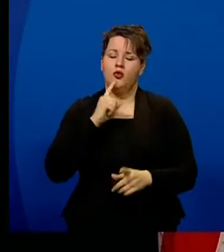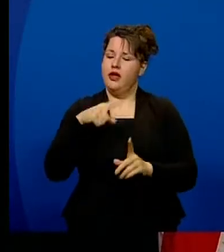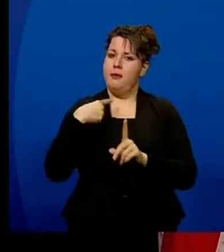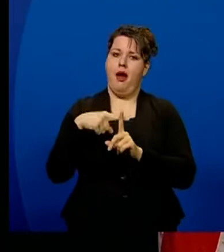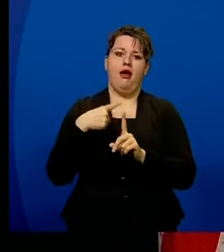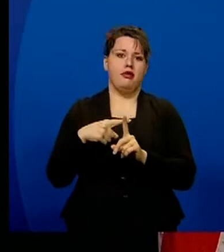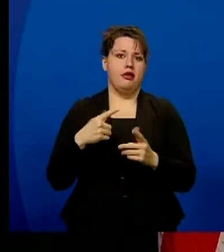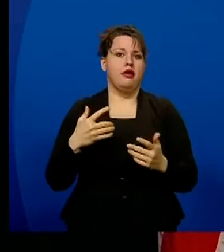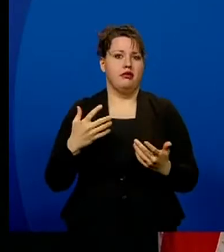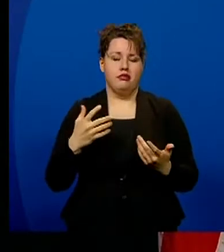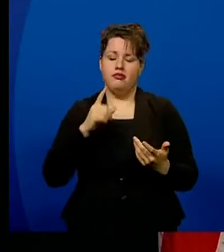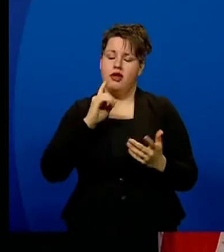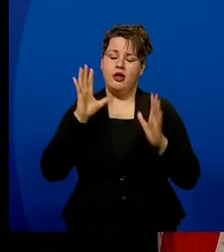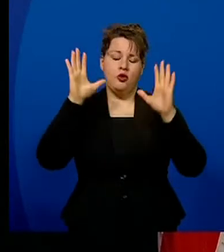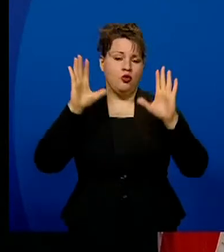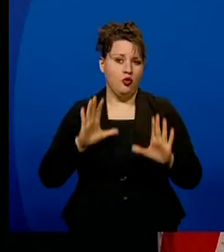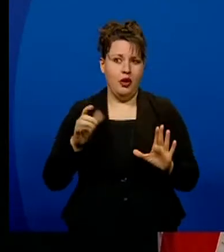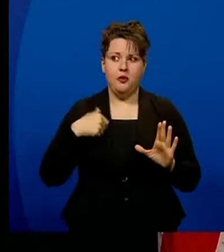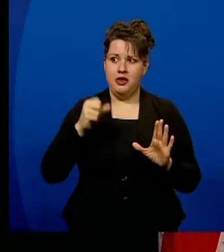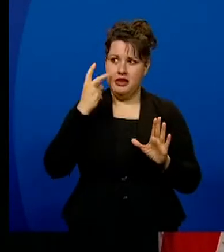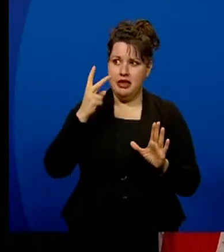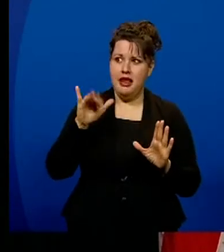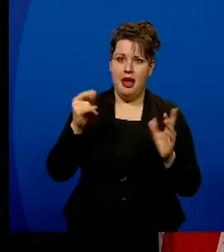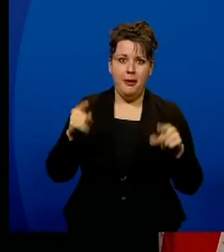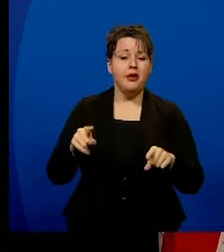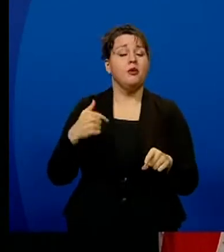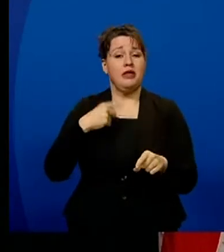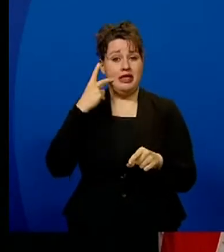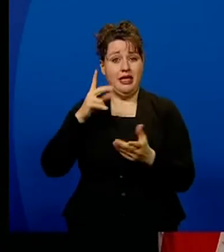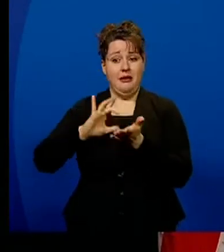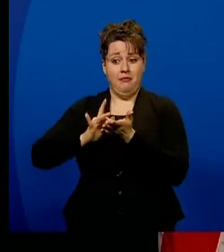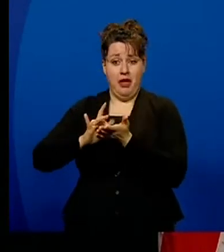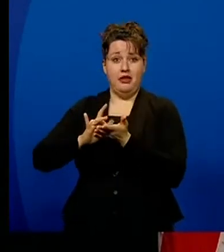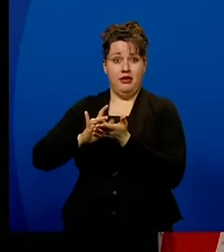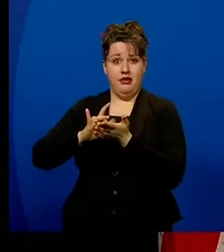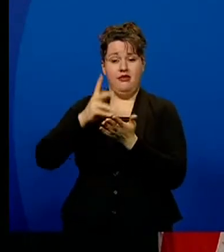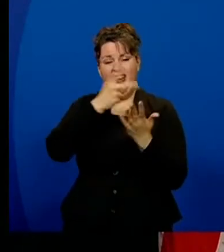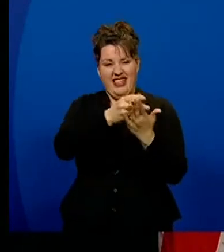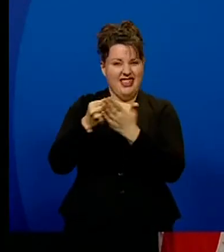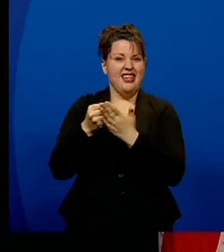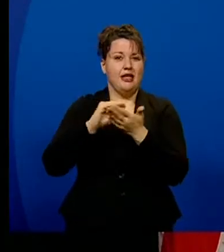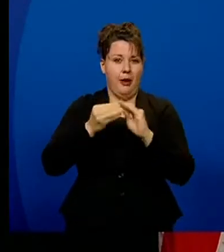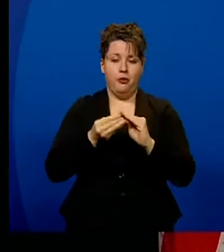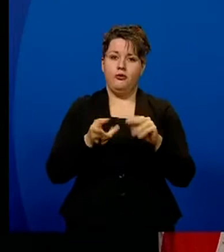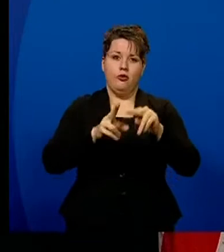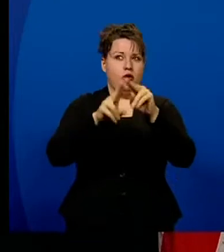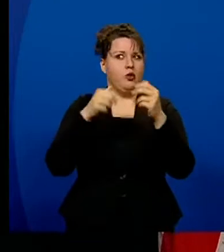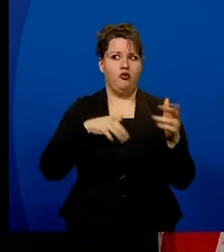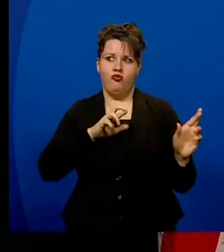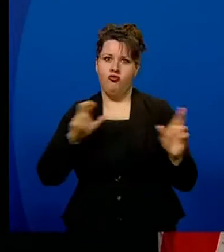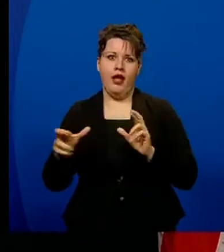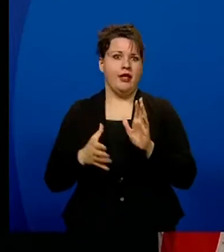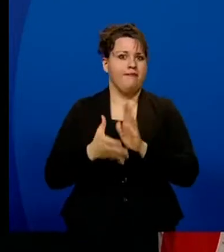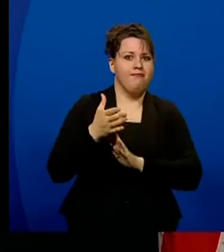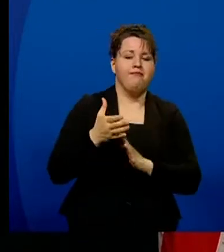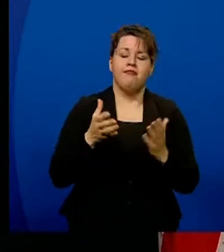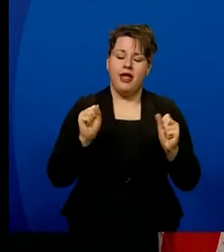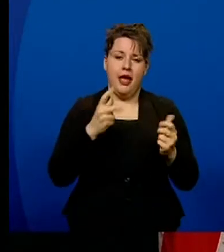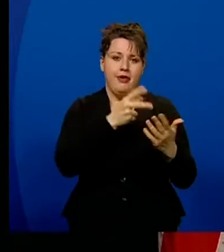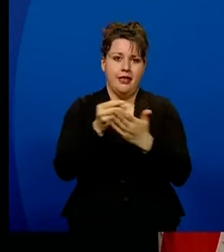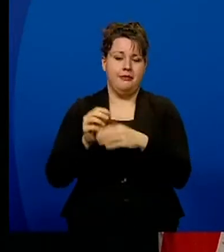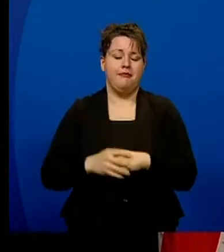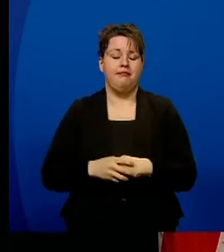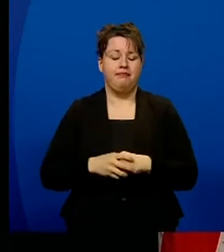what we have going on, and especially as we see our vaccine numbers increase. We're going to be ready to go. So I feel very confident in saying